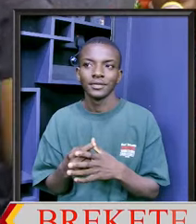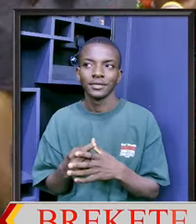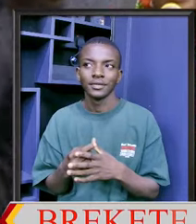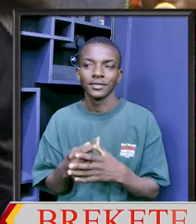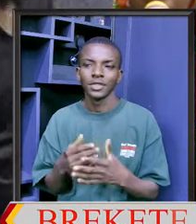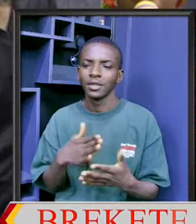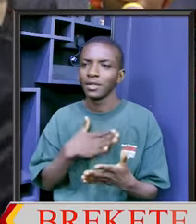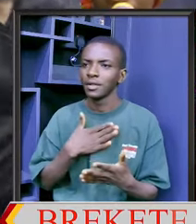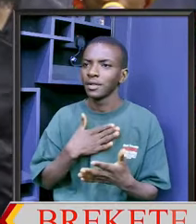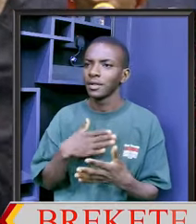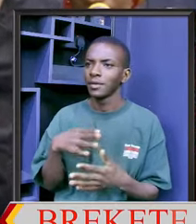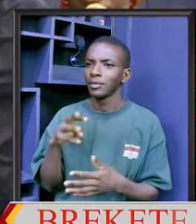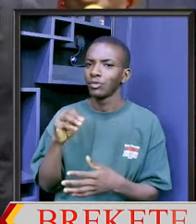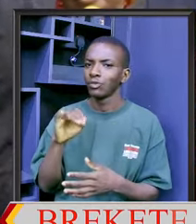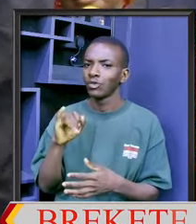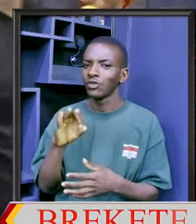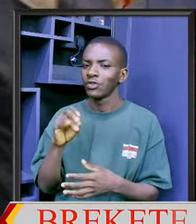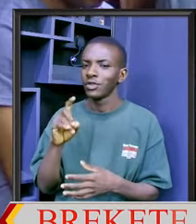Mama, that Mufida